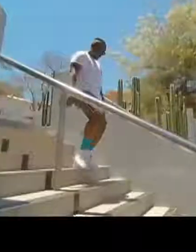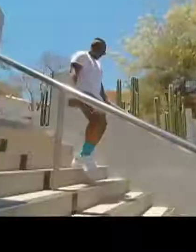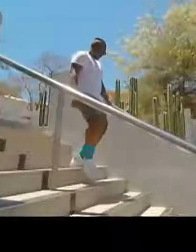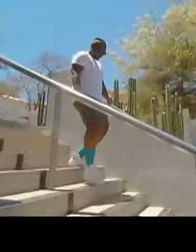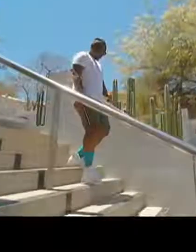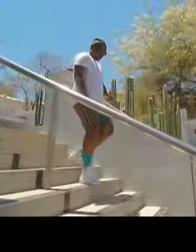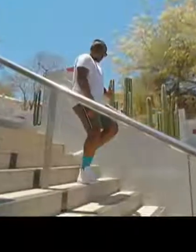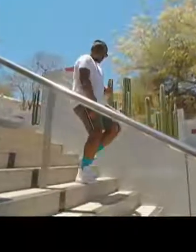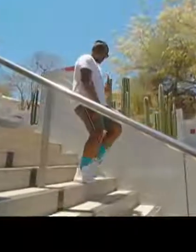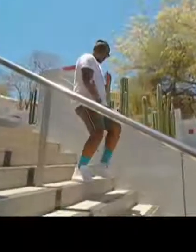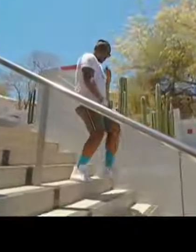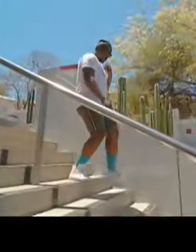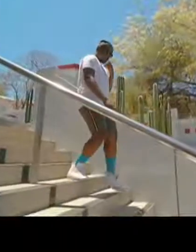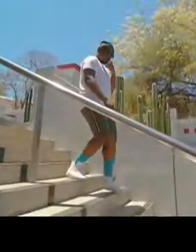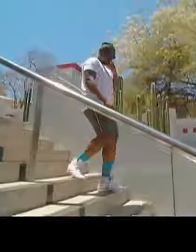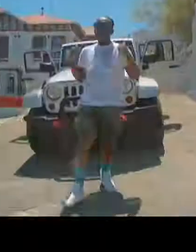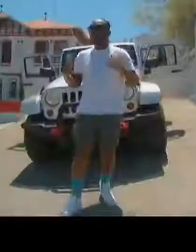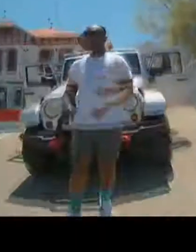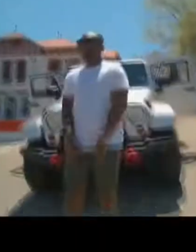Sugar mommy,